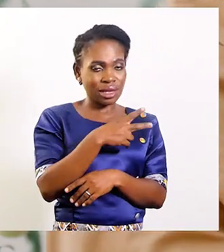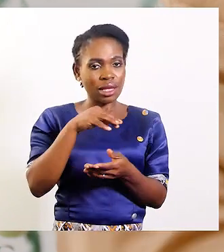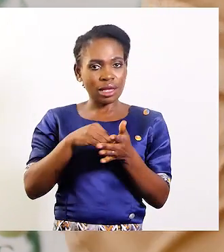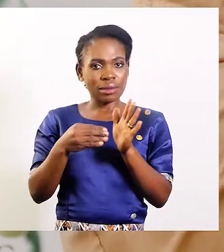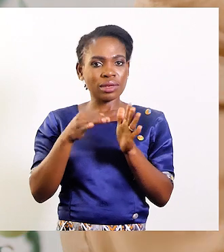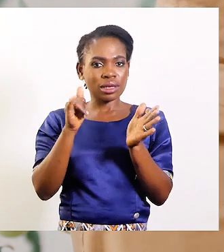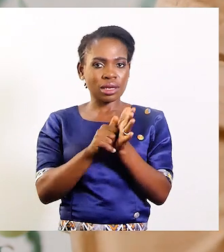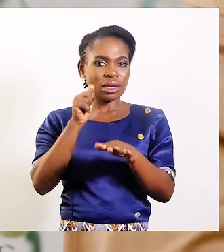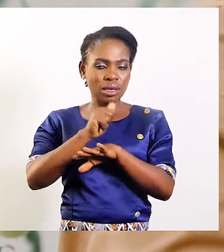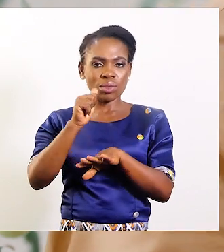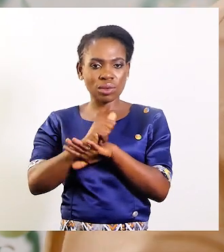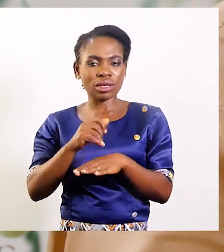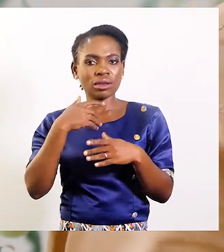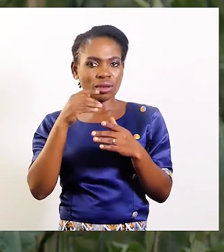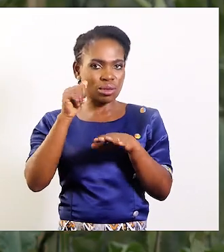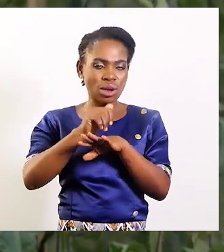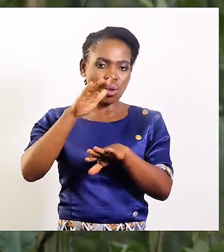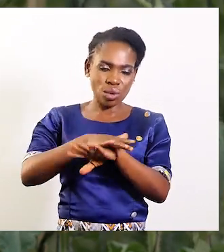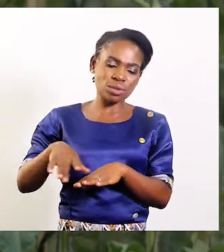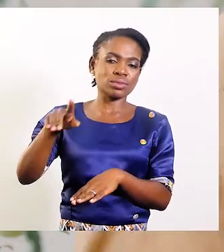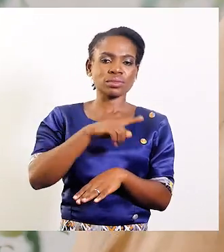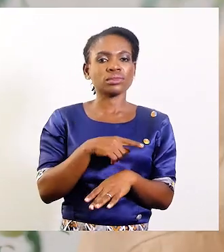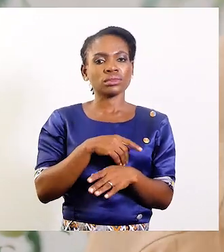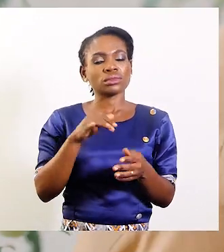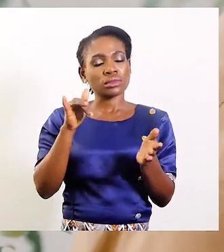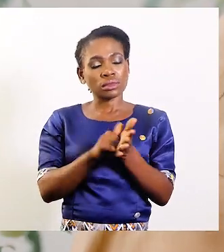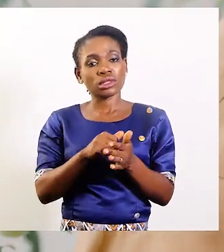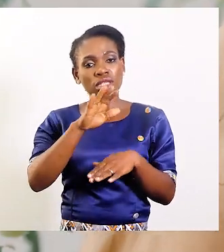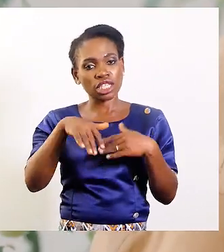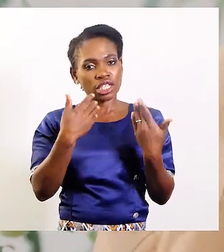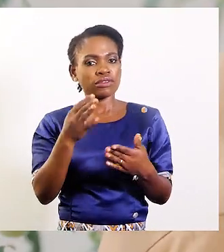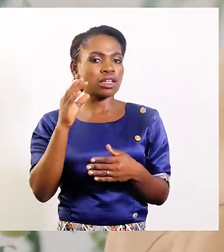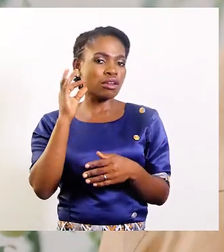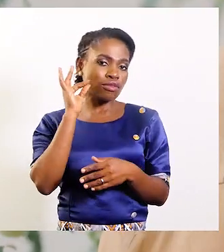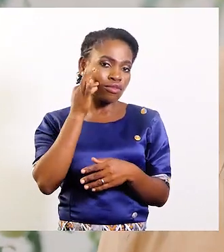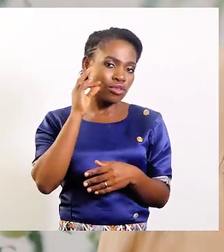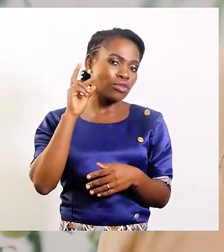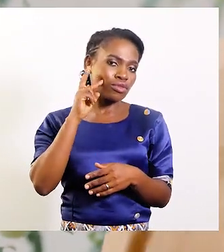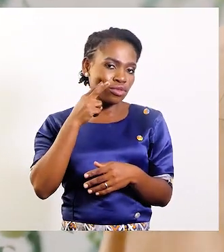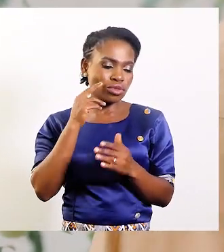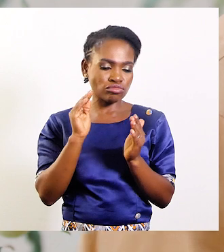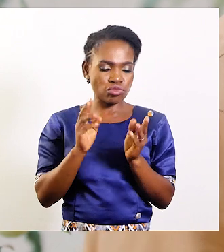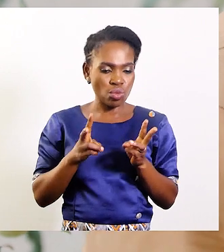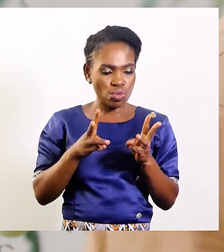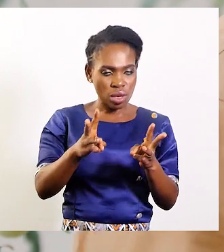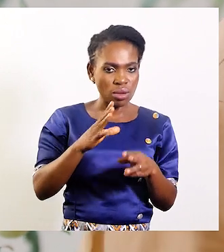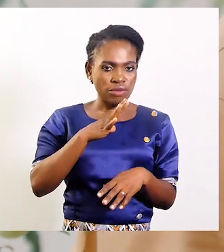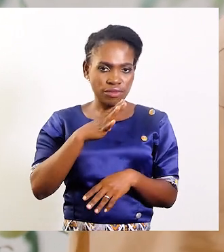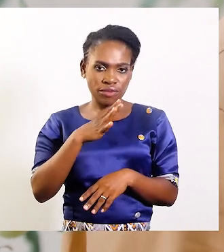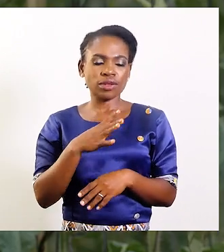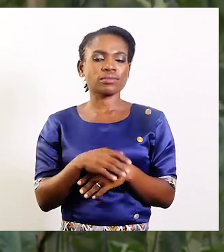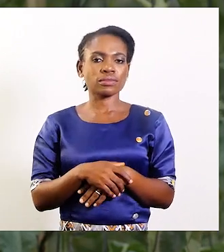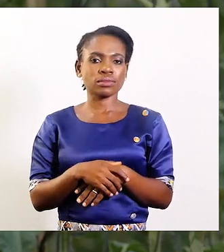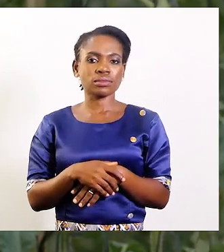have to work on, they have to bring it down before they work on it. Okay. And that keeps the fruit in shape. Okay. Unlike the open field where it will be on the floor and